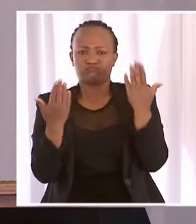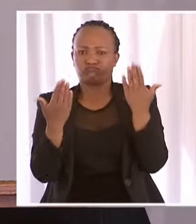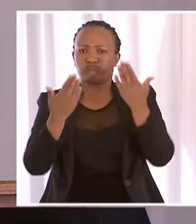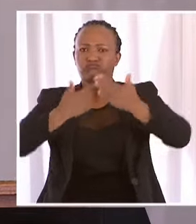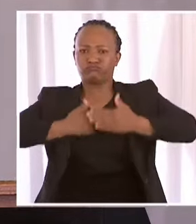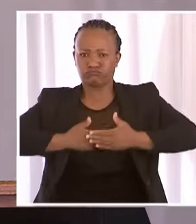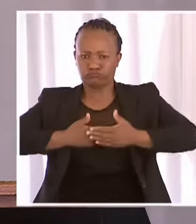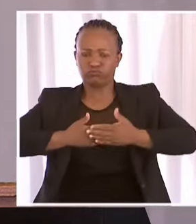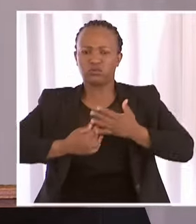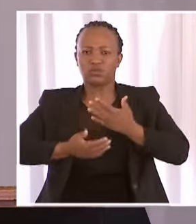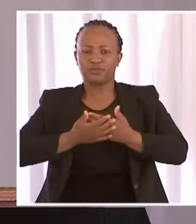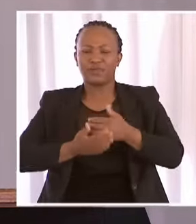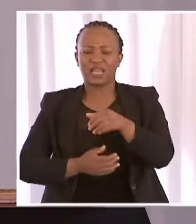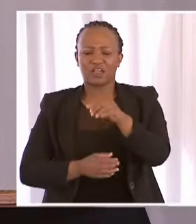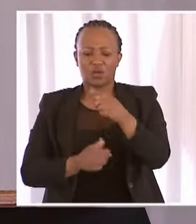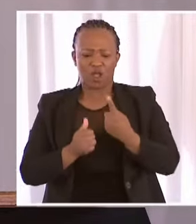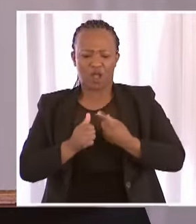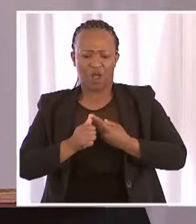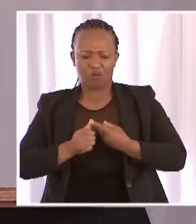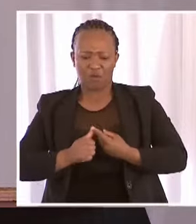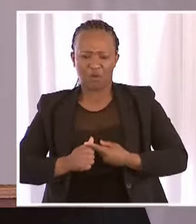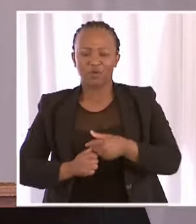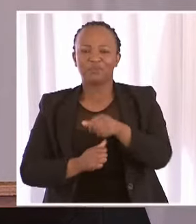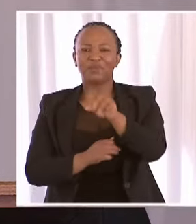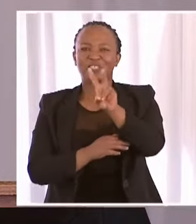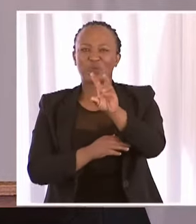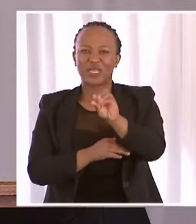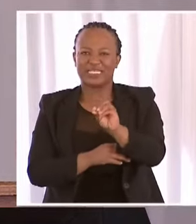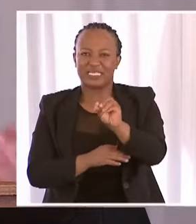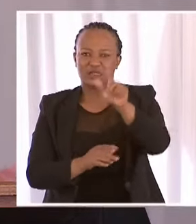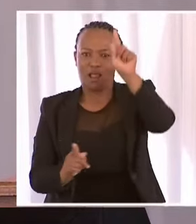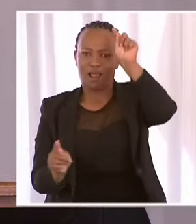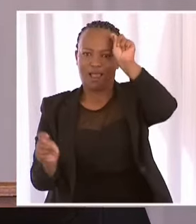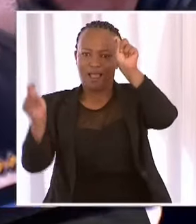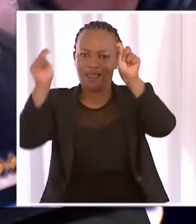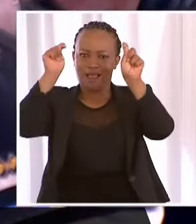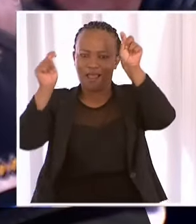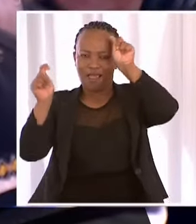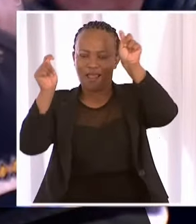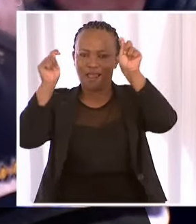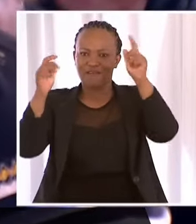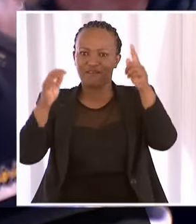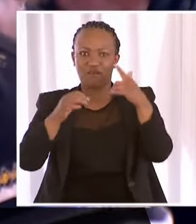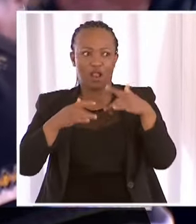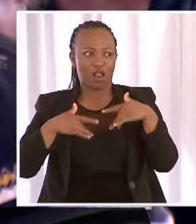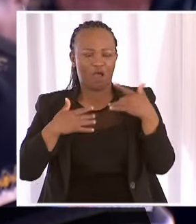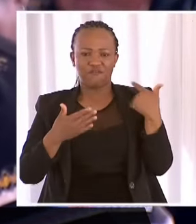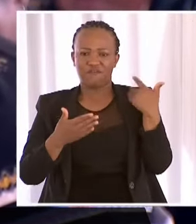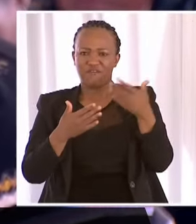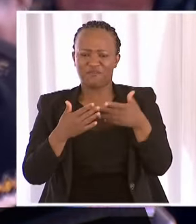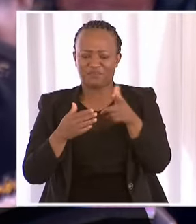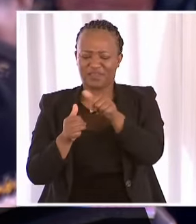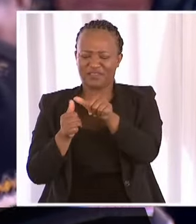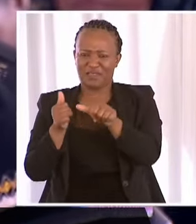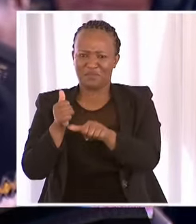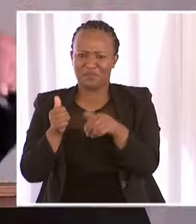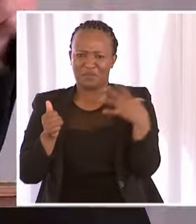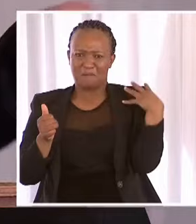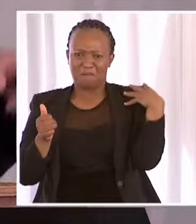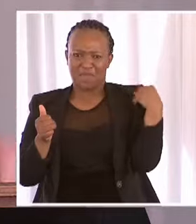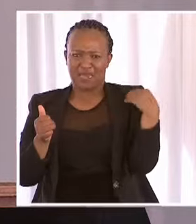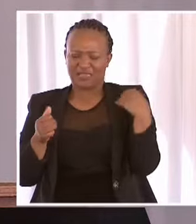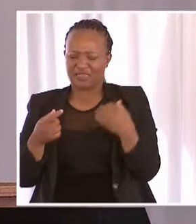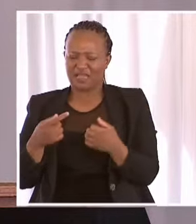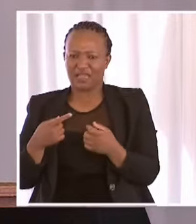like 20 hats that Aziz Pahad wore throughout his life. Deputy minister, and I said he